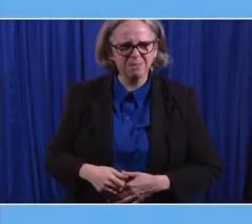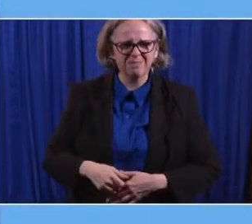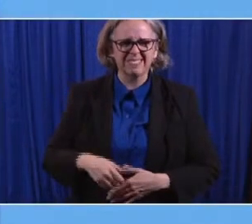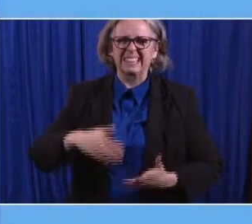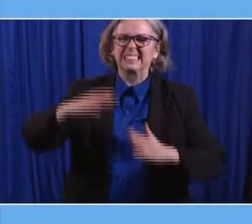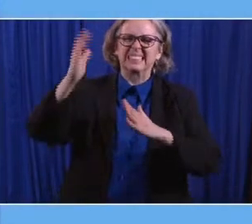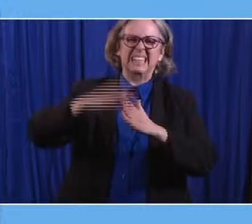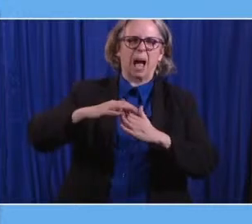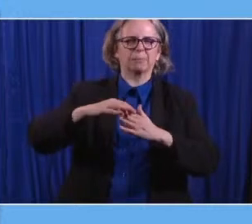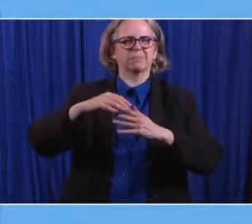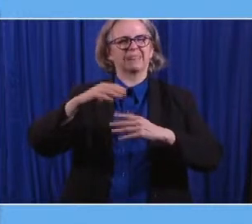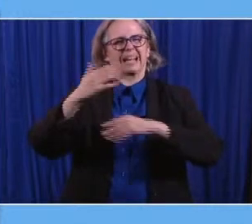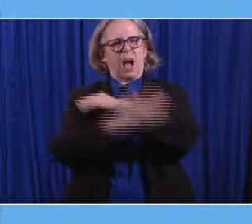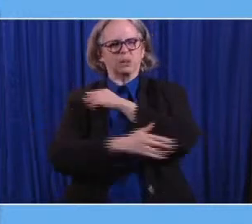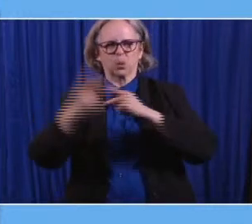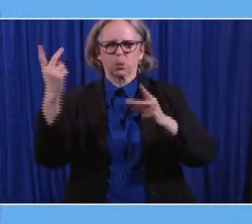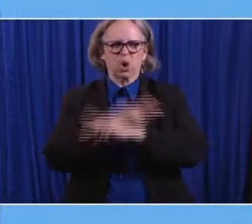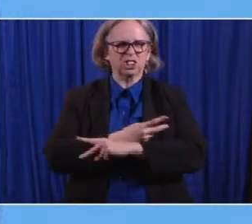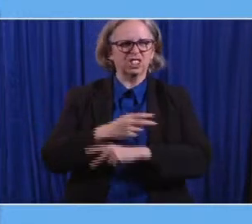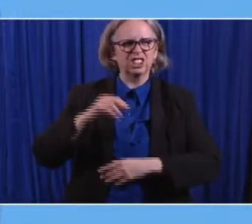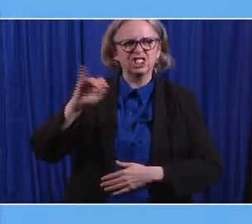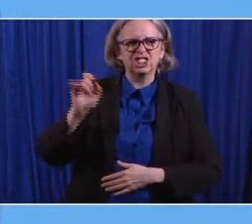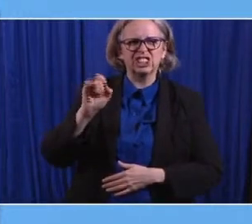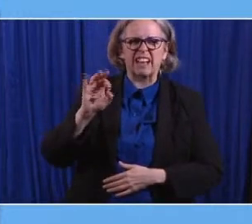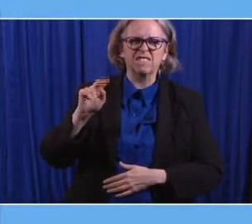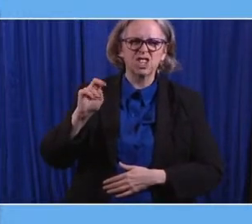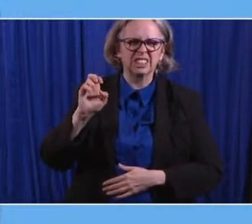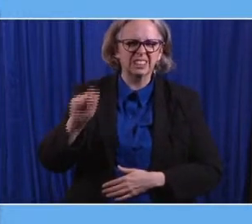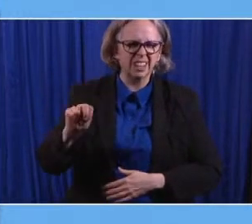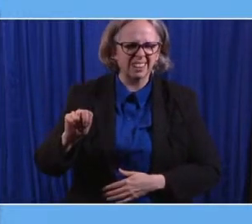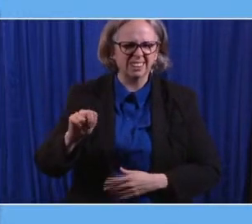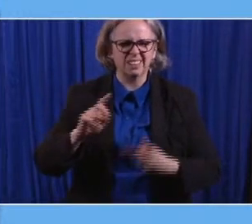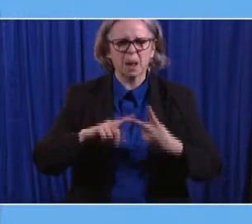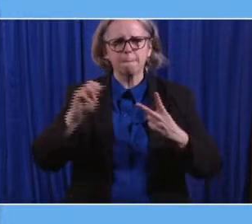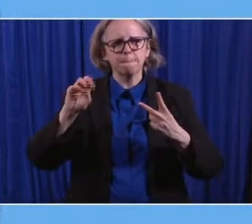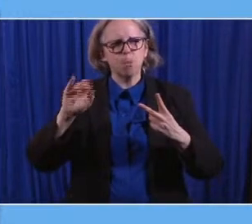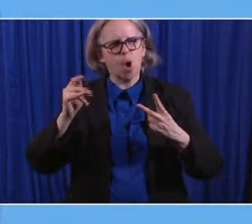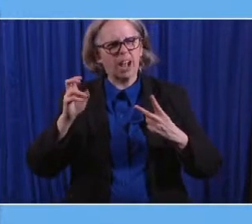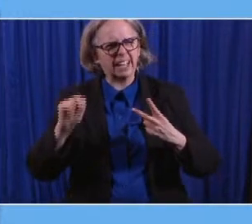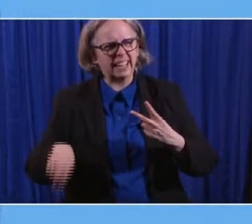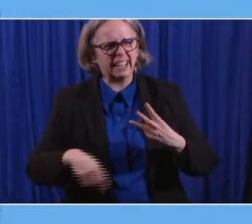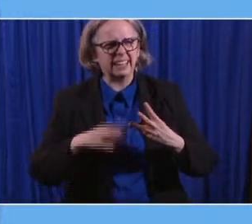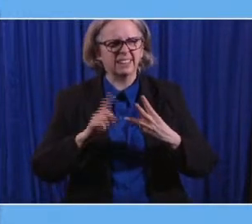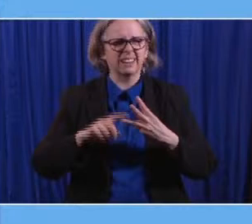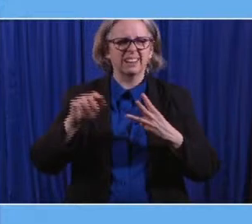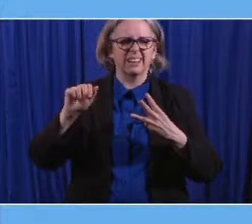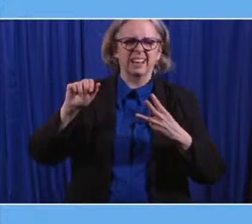Jefferson, Morgan, Athens. Those are now our highest counties.